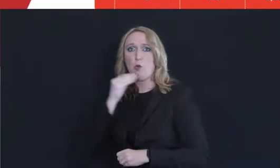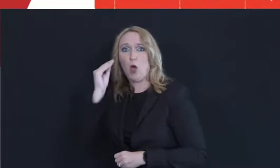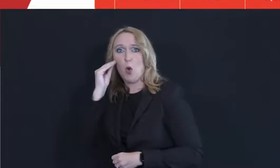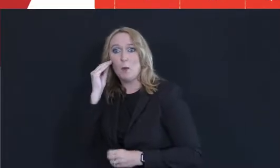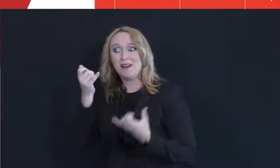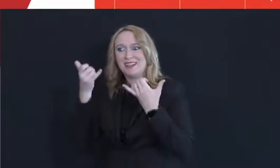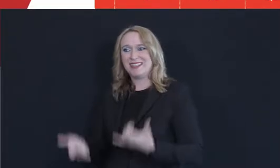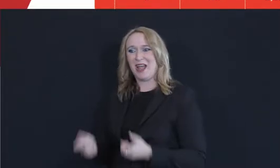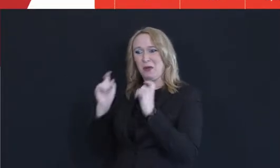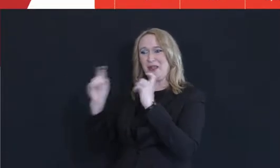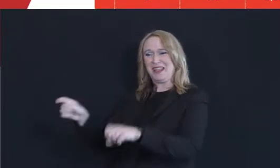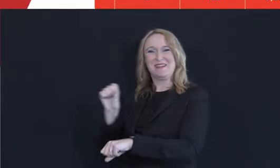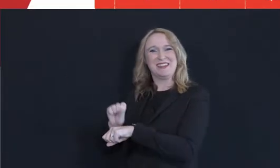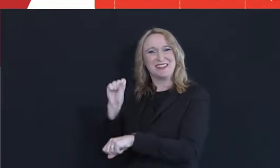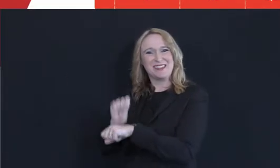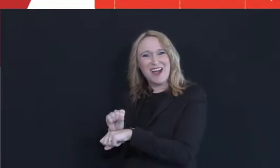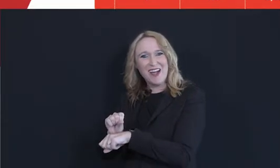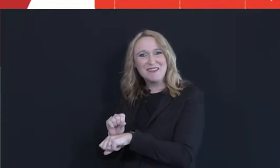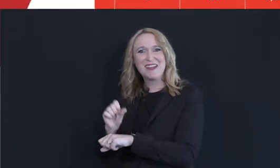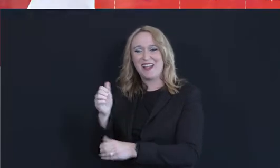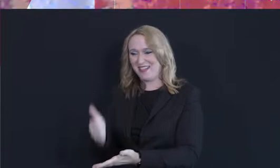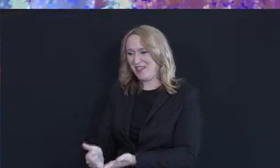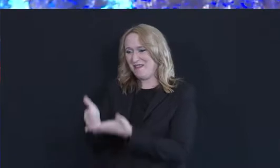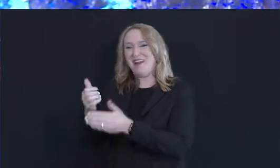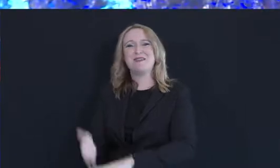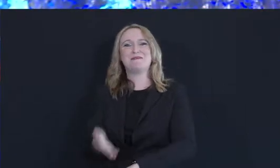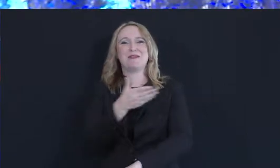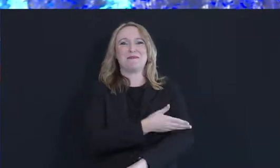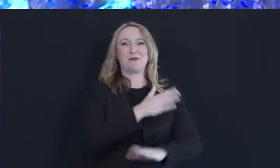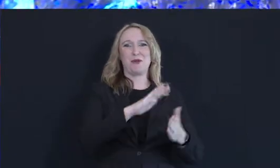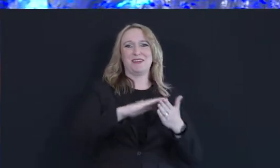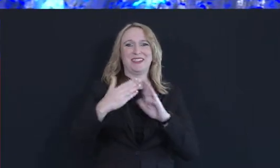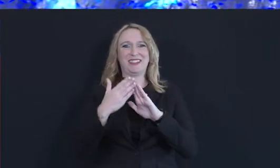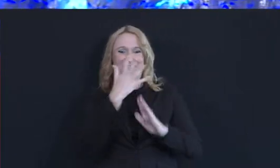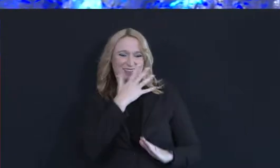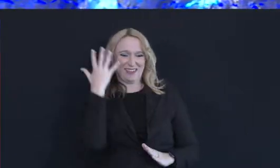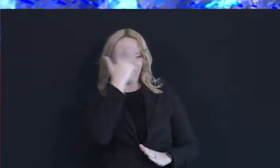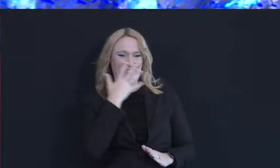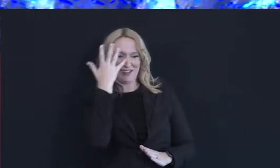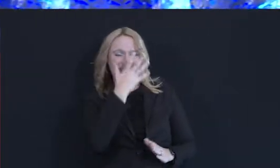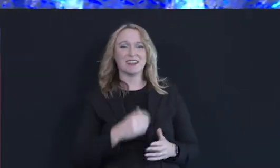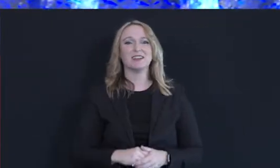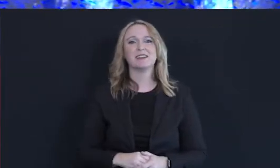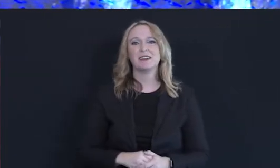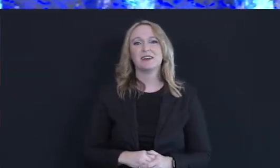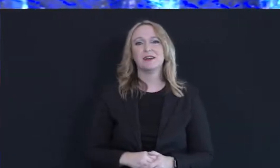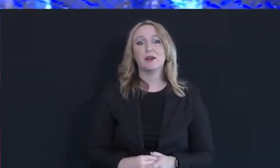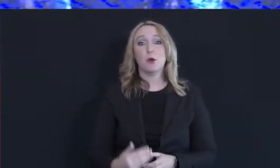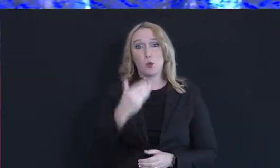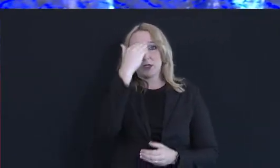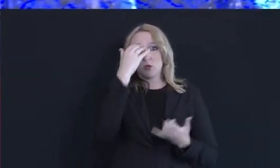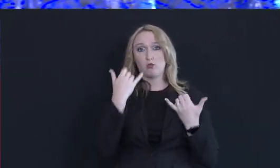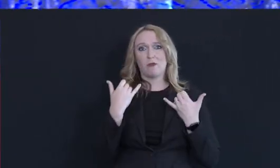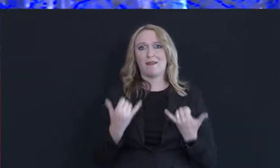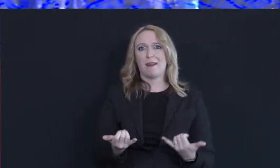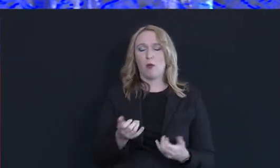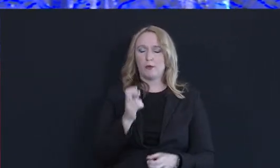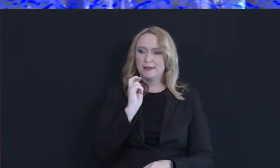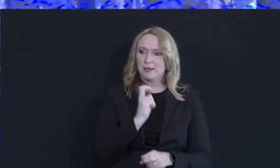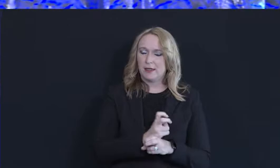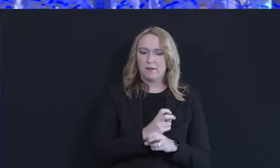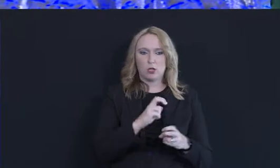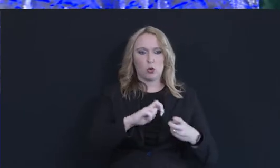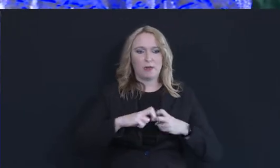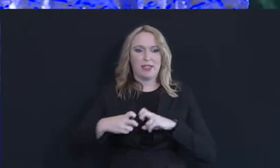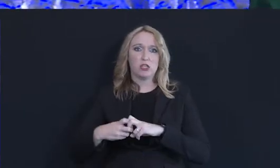but also allowing them to help make our city beautiful we know that one of the most difficult issues facing any American city right now